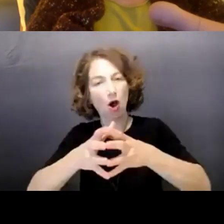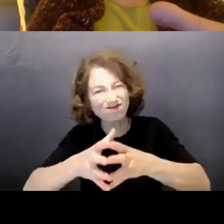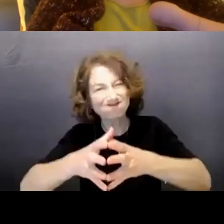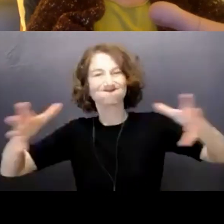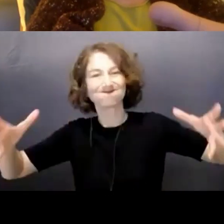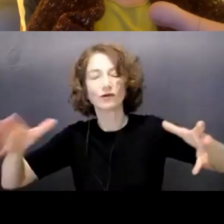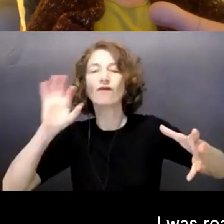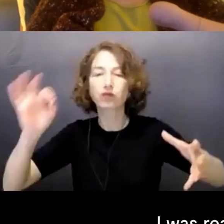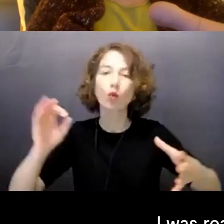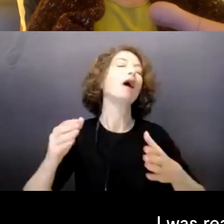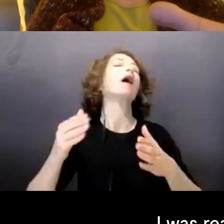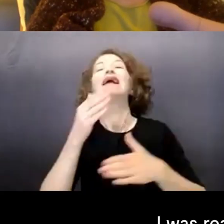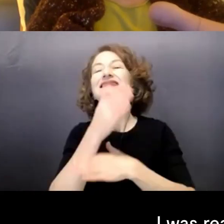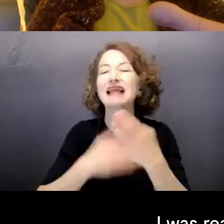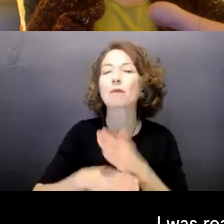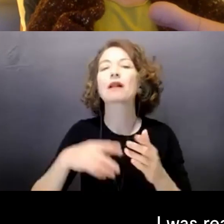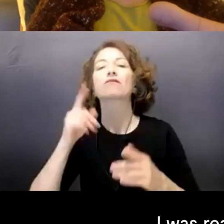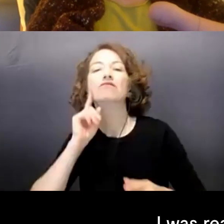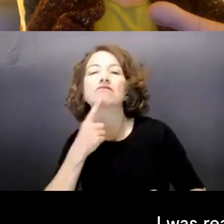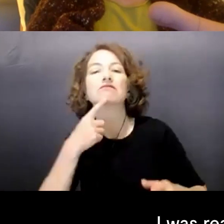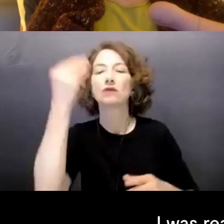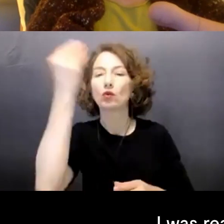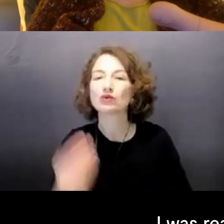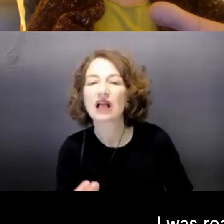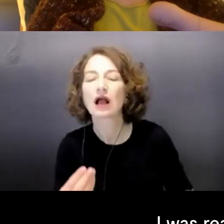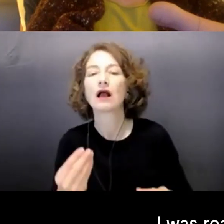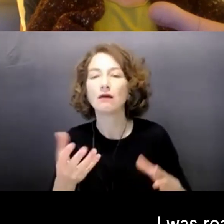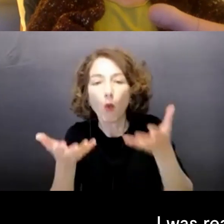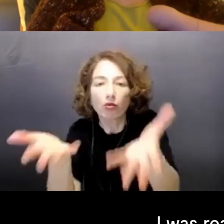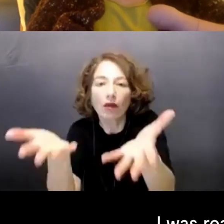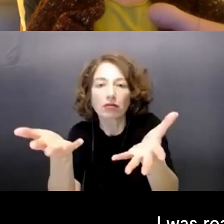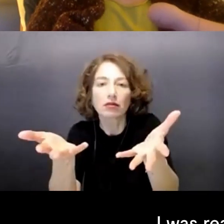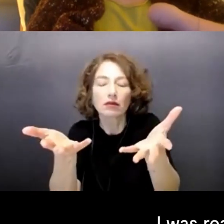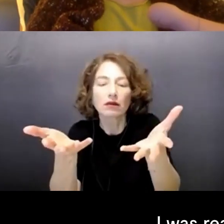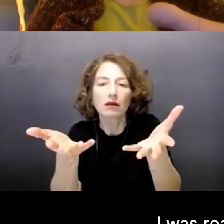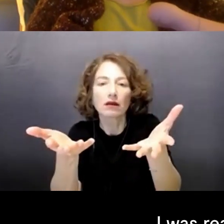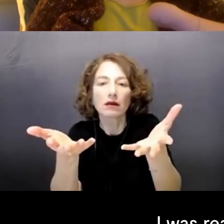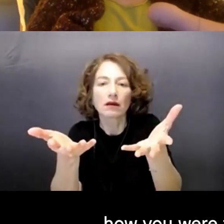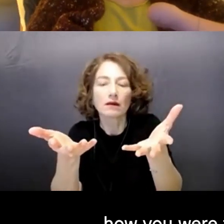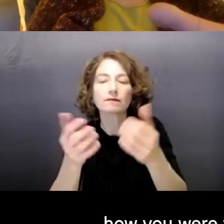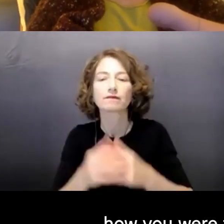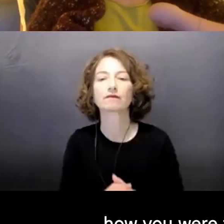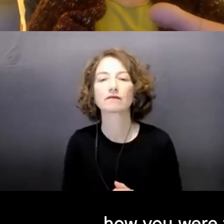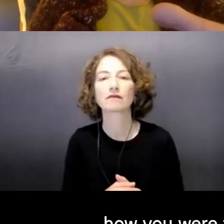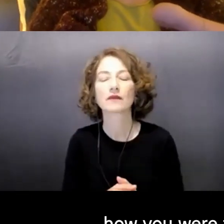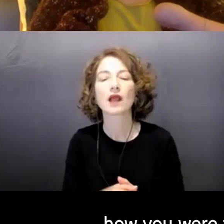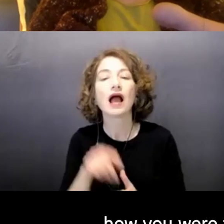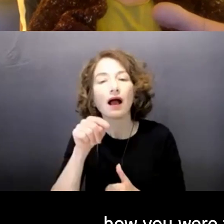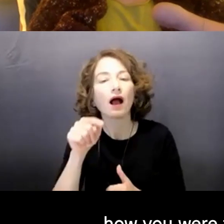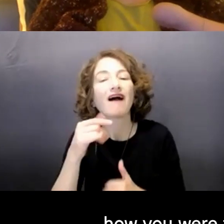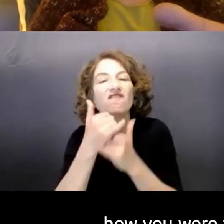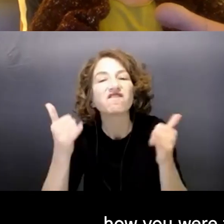deaf artists. I was really curious about how you were thinking about community, how you were thinking